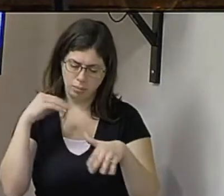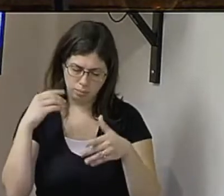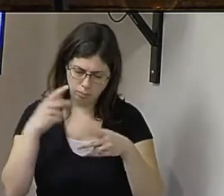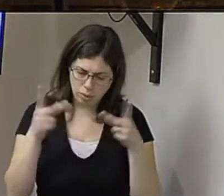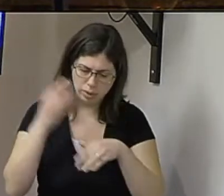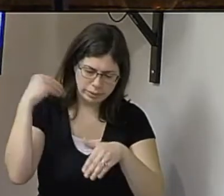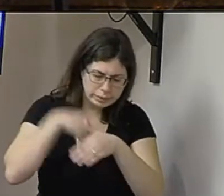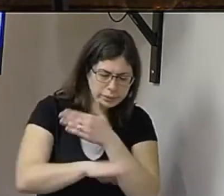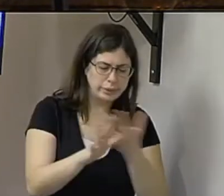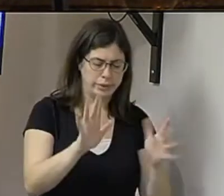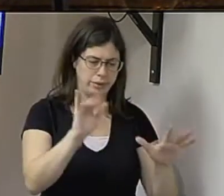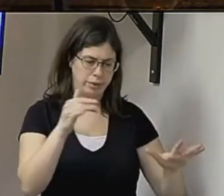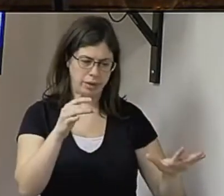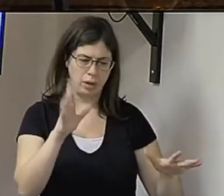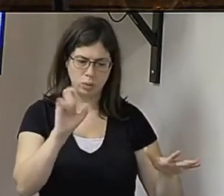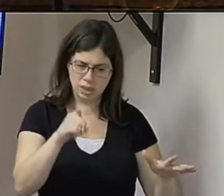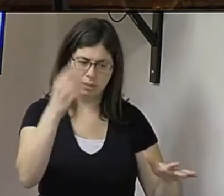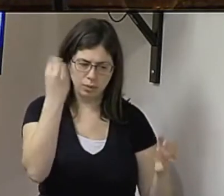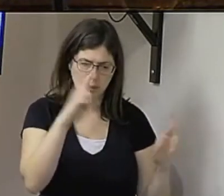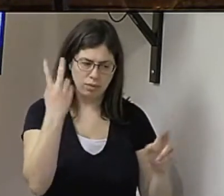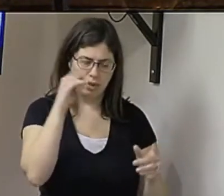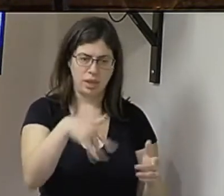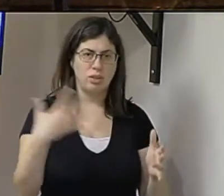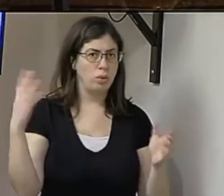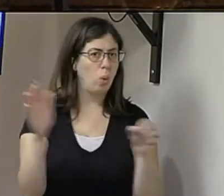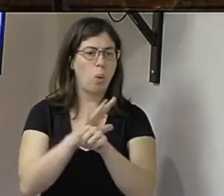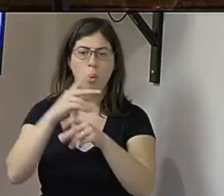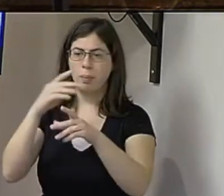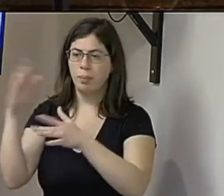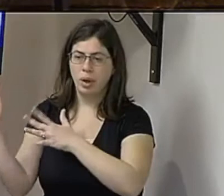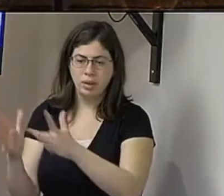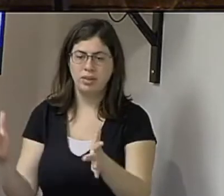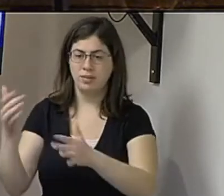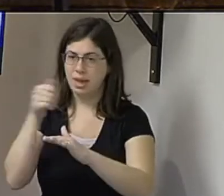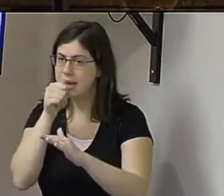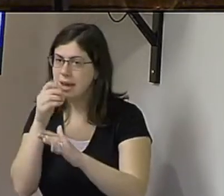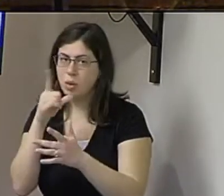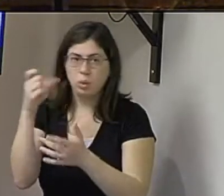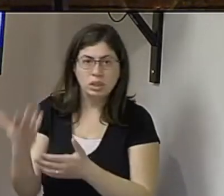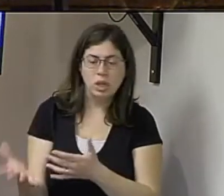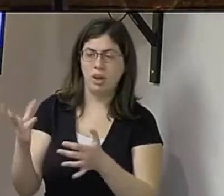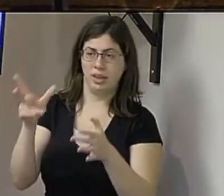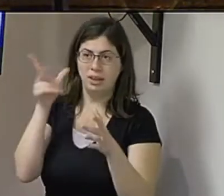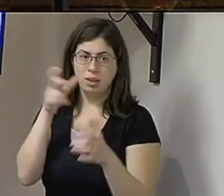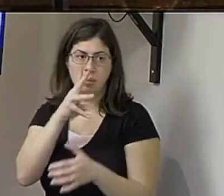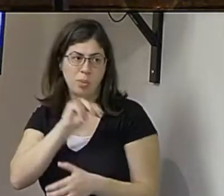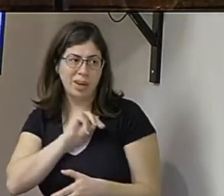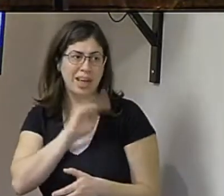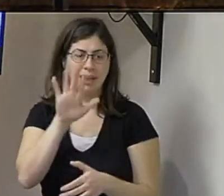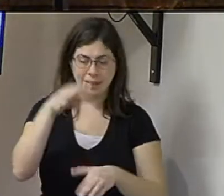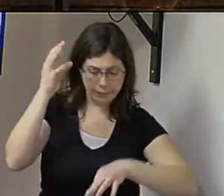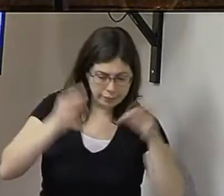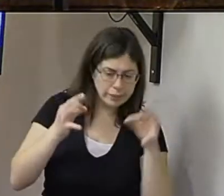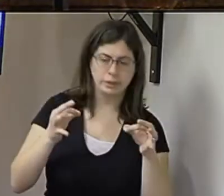she's ready for it, that she's prepared for it. And he's been doing that through this whole process of her hiding out and hiding who she was and listening to Mordecai's, you know,